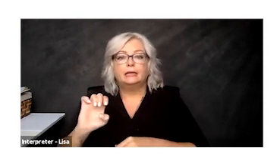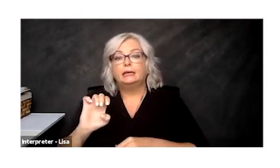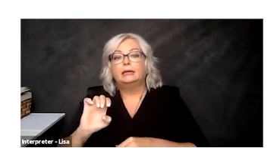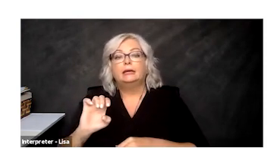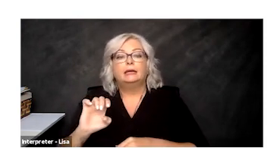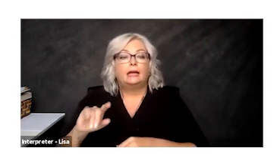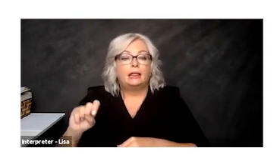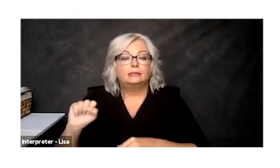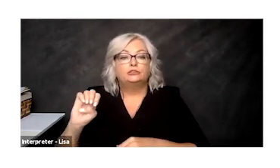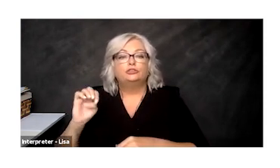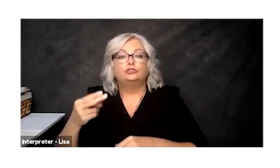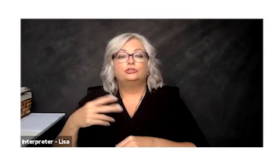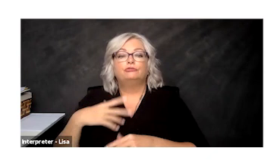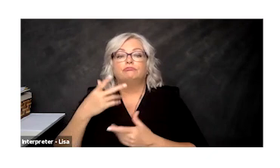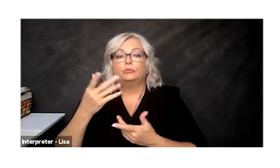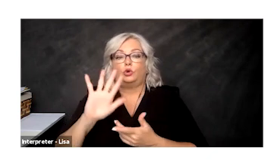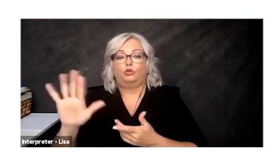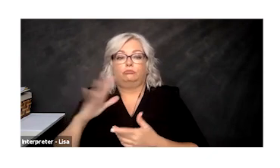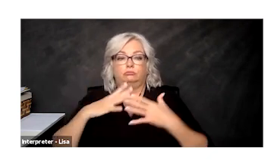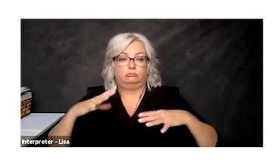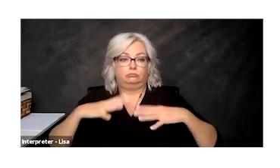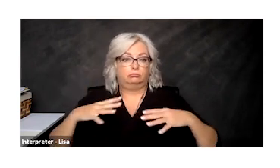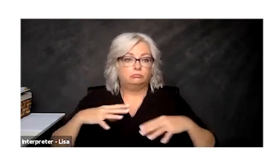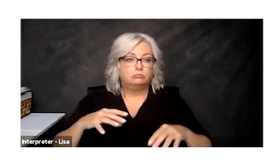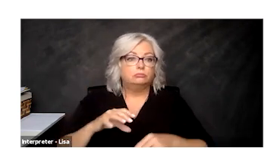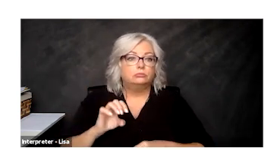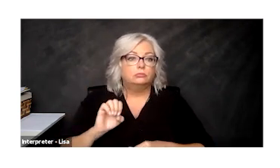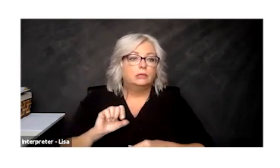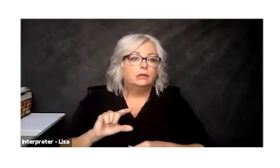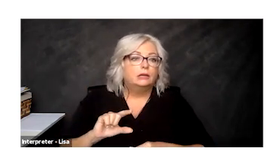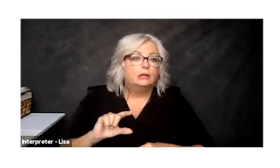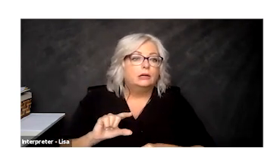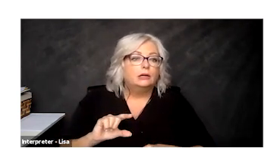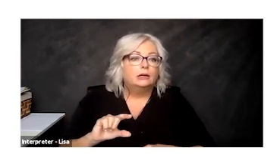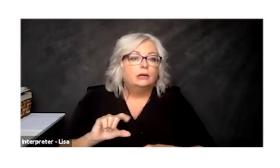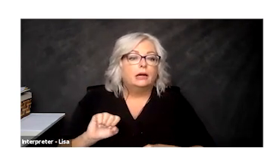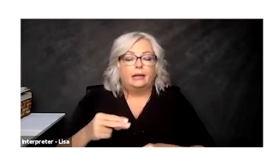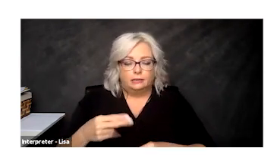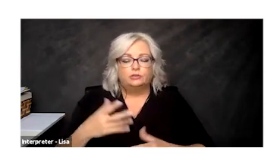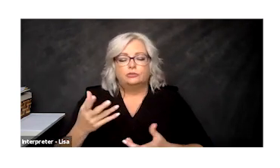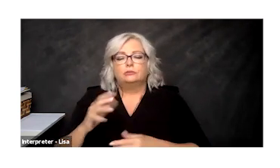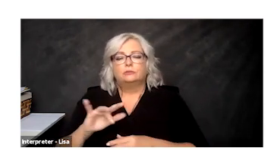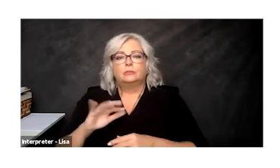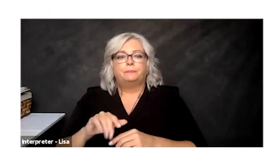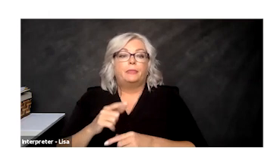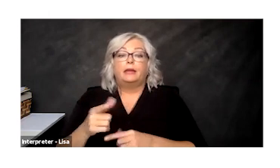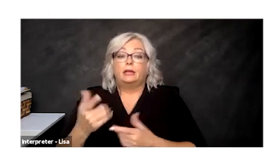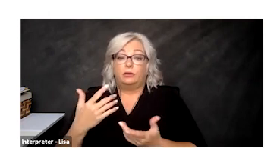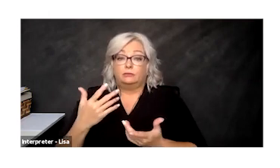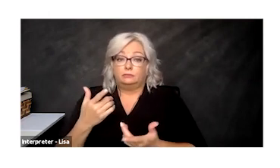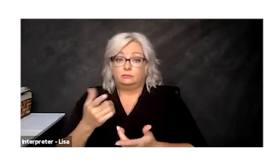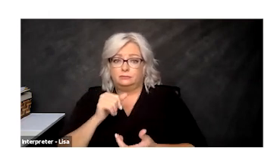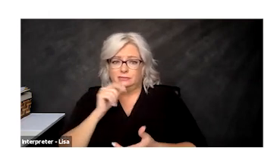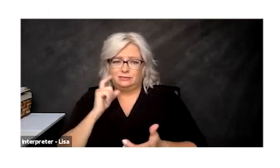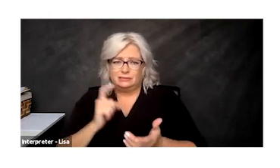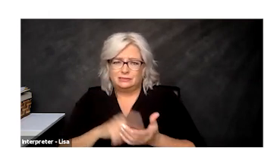hip-hop artists of past decades. The note here, again, is centered on the fact that white artists can put on pieces